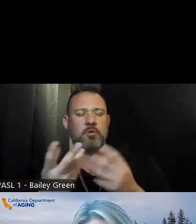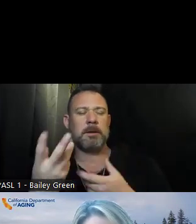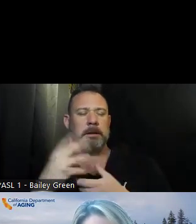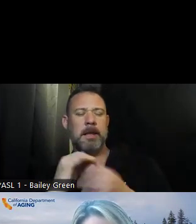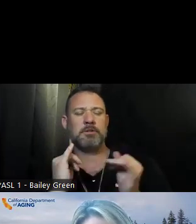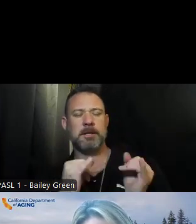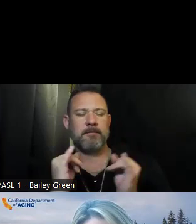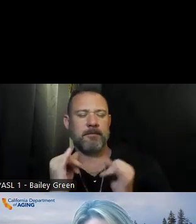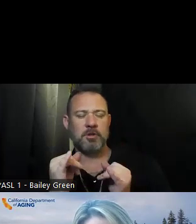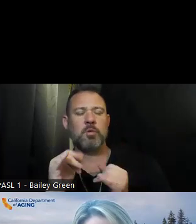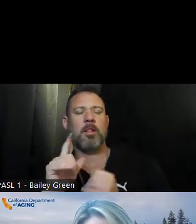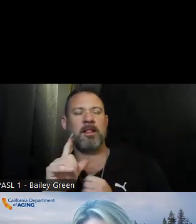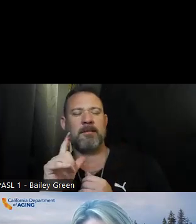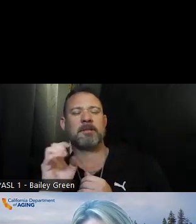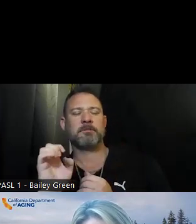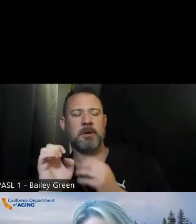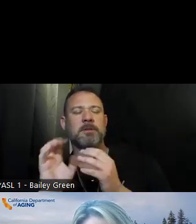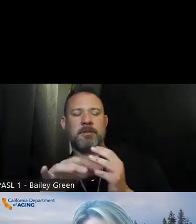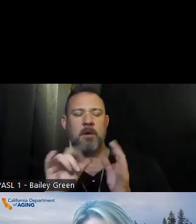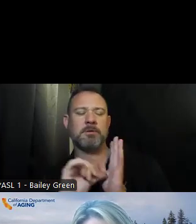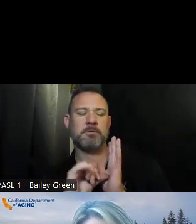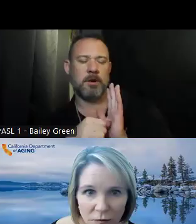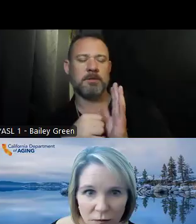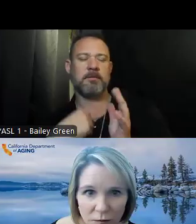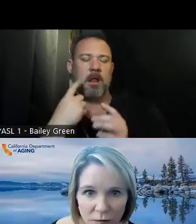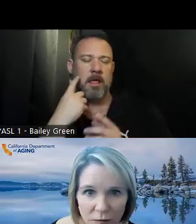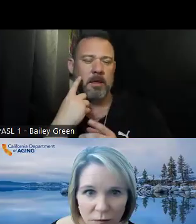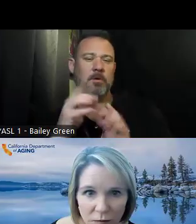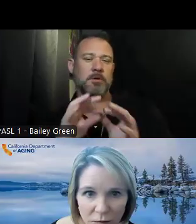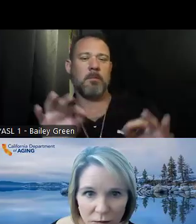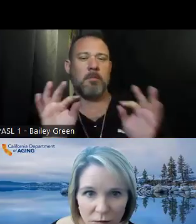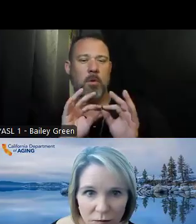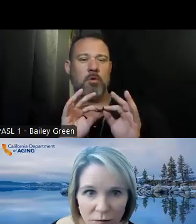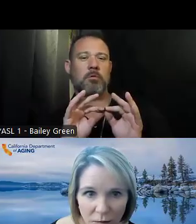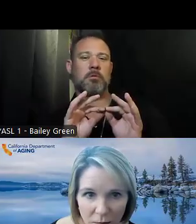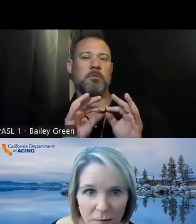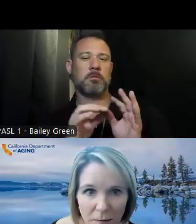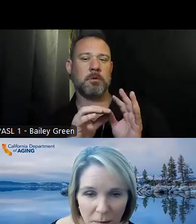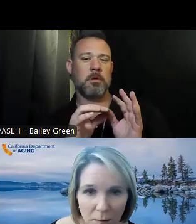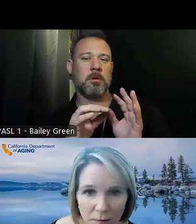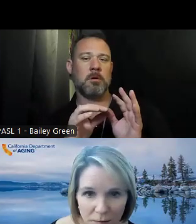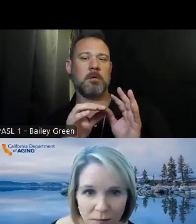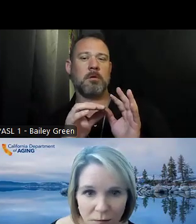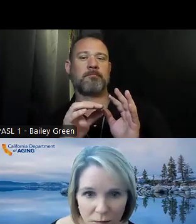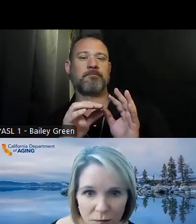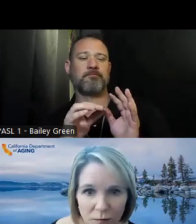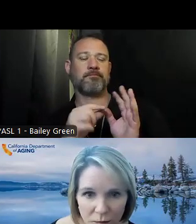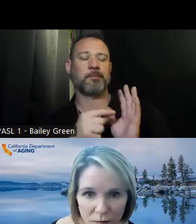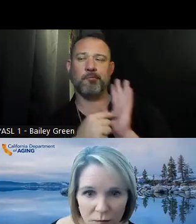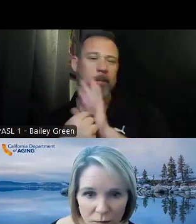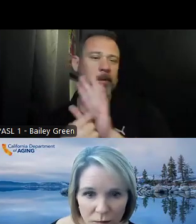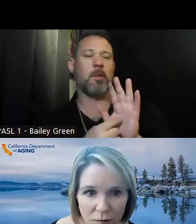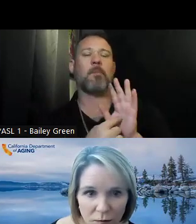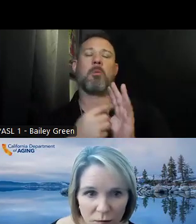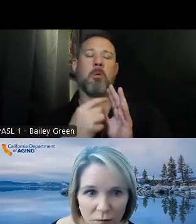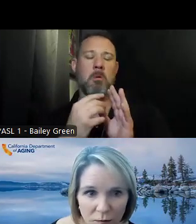individuals with lived experience, and it was so impressive. And I also think it's just an important replicable model that some of us at the locally can learn, because I think at